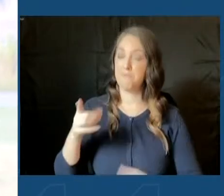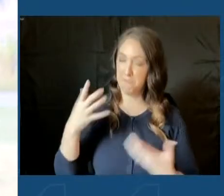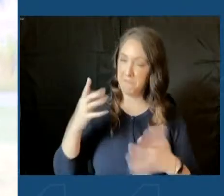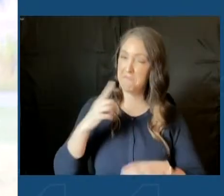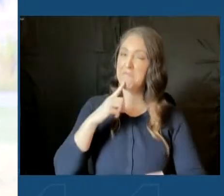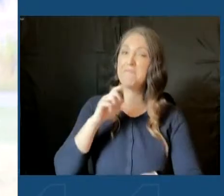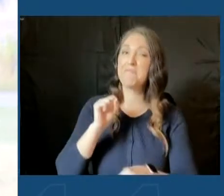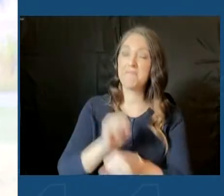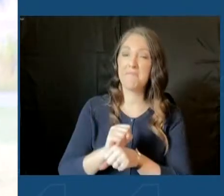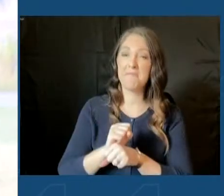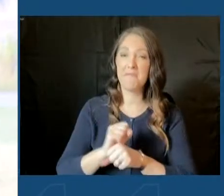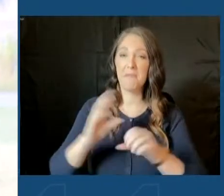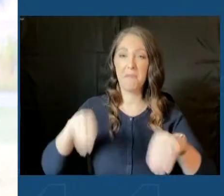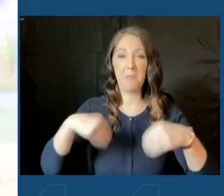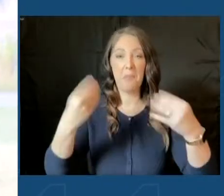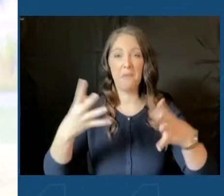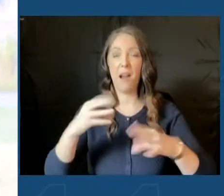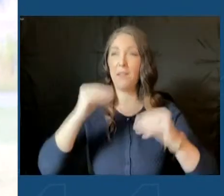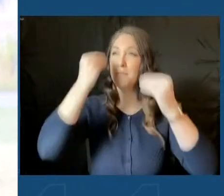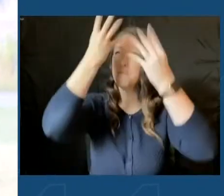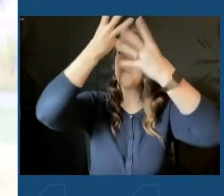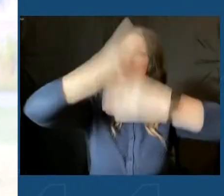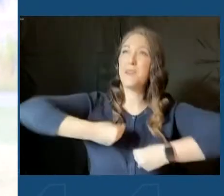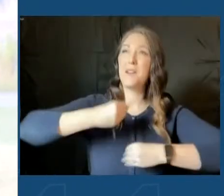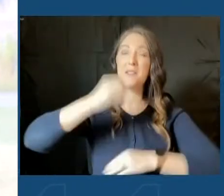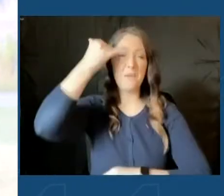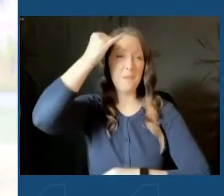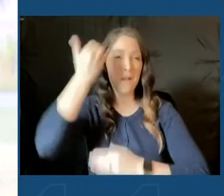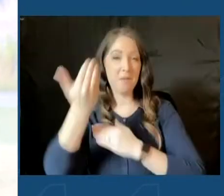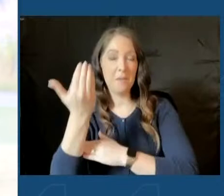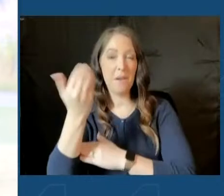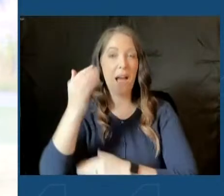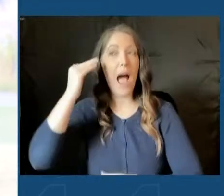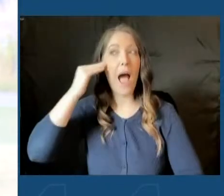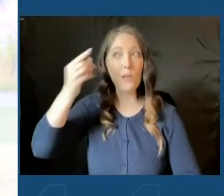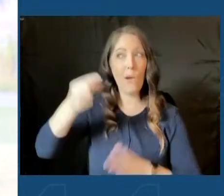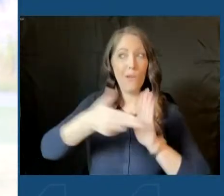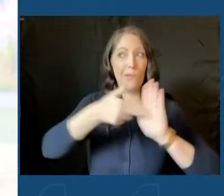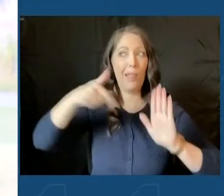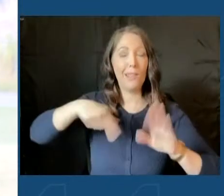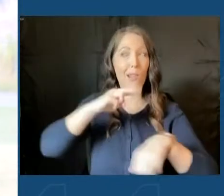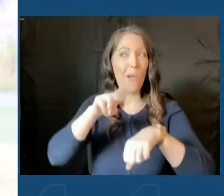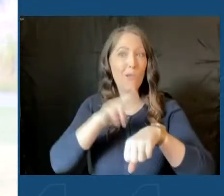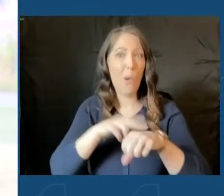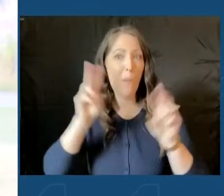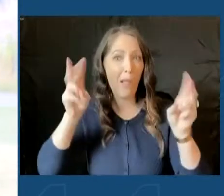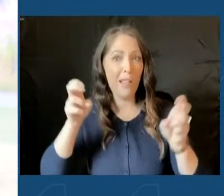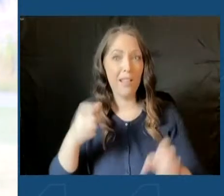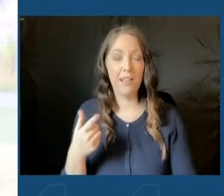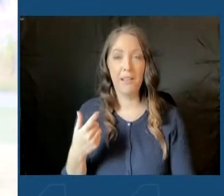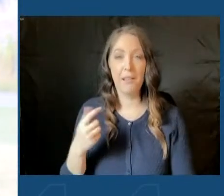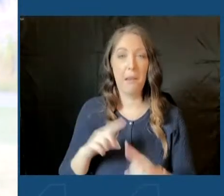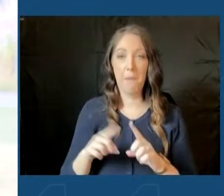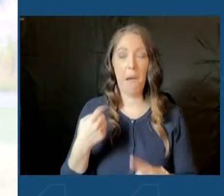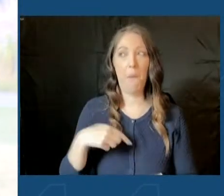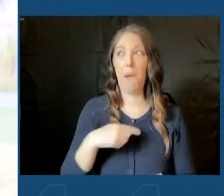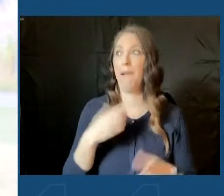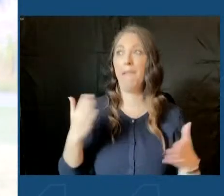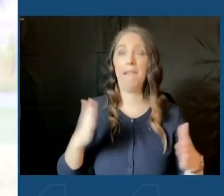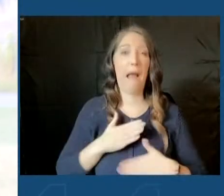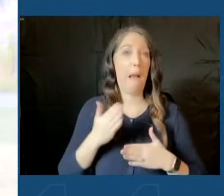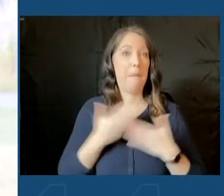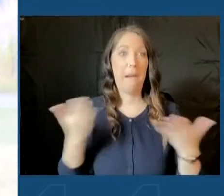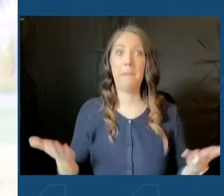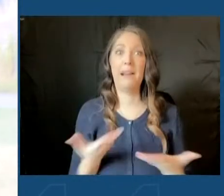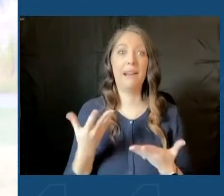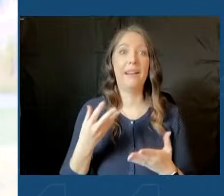a spectacular Buffalo morning. I know you call this normal, but we're just all really glad to be here basking in